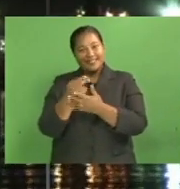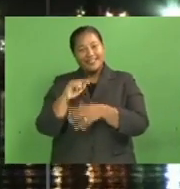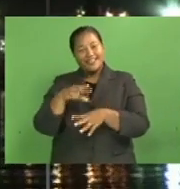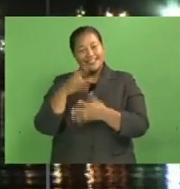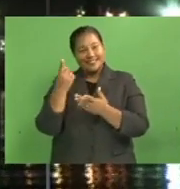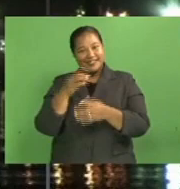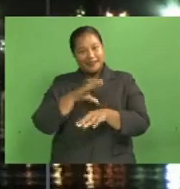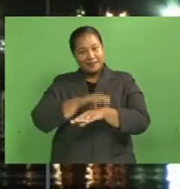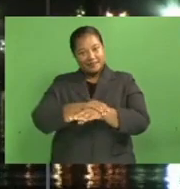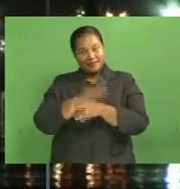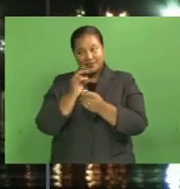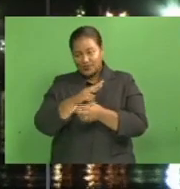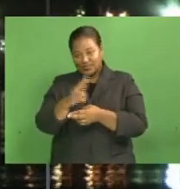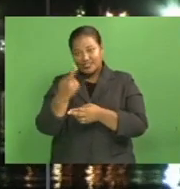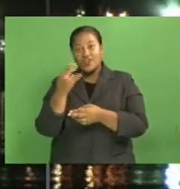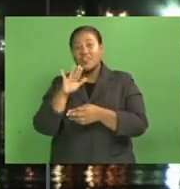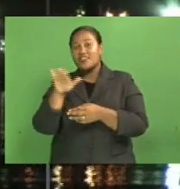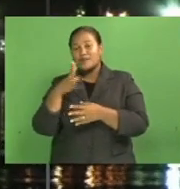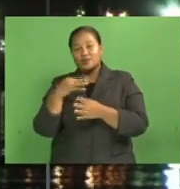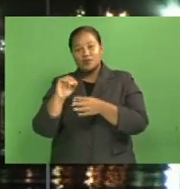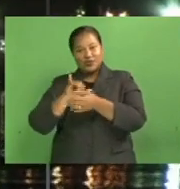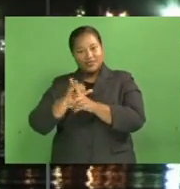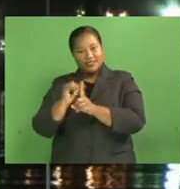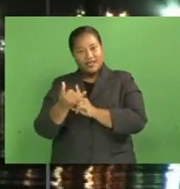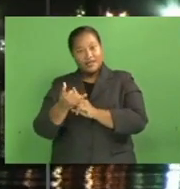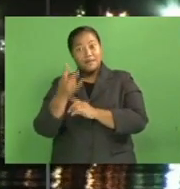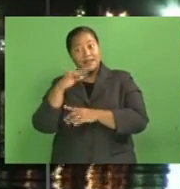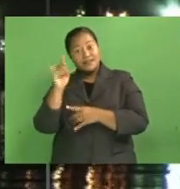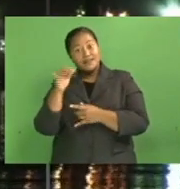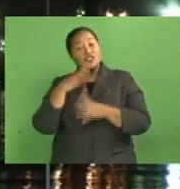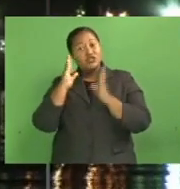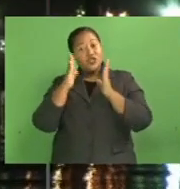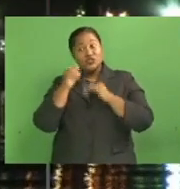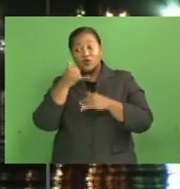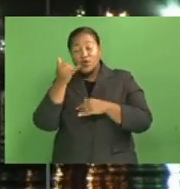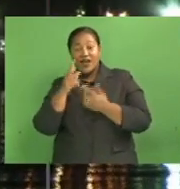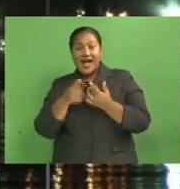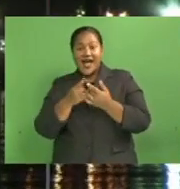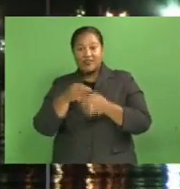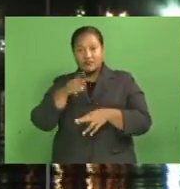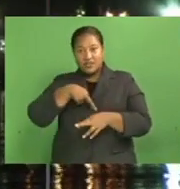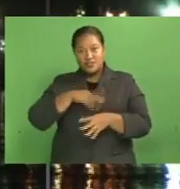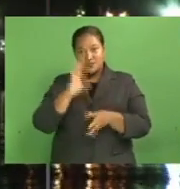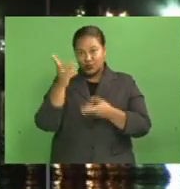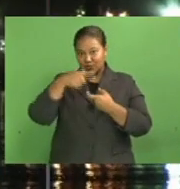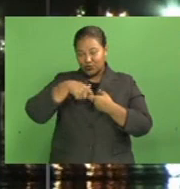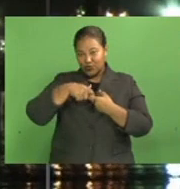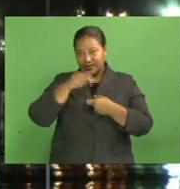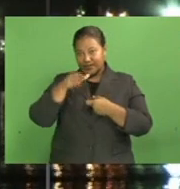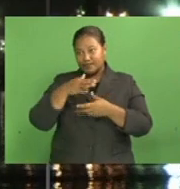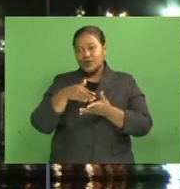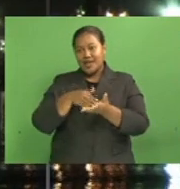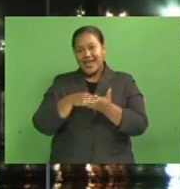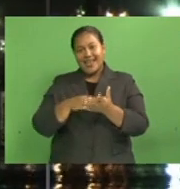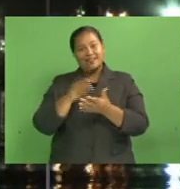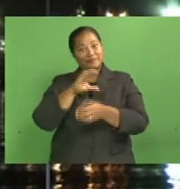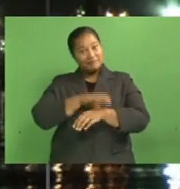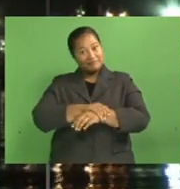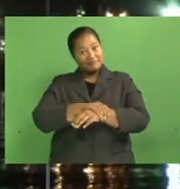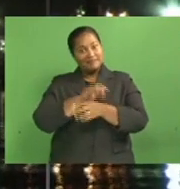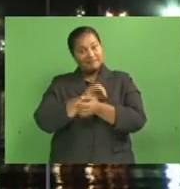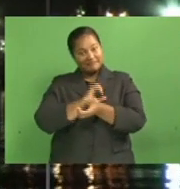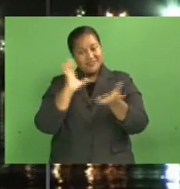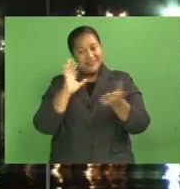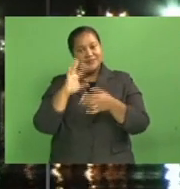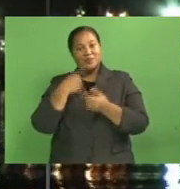to society. The church has called on other religious groups to join the initiative to help these inmates become better people.